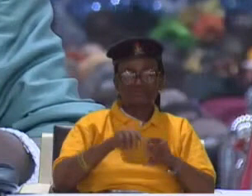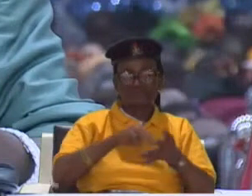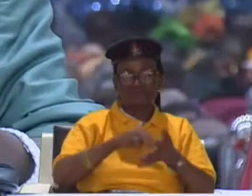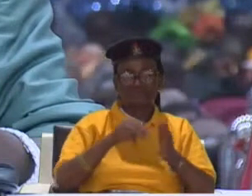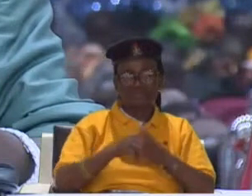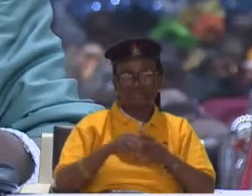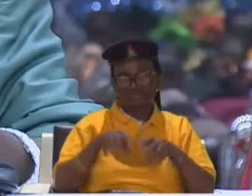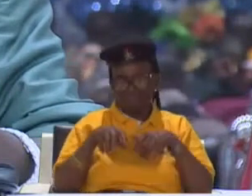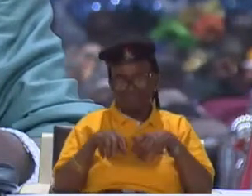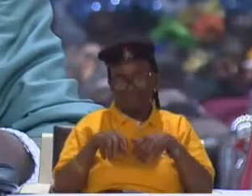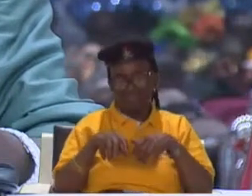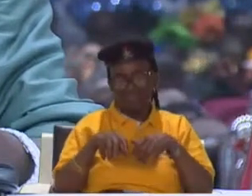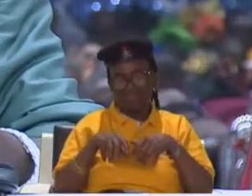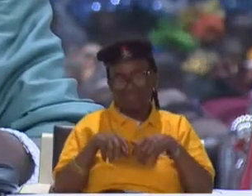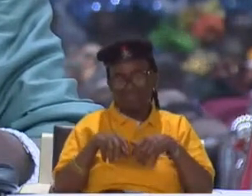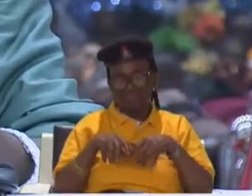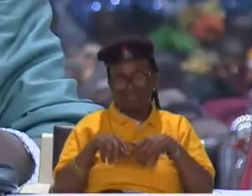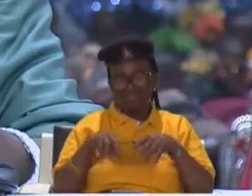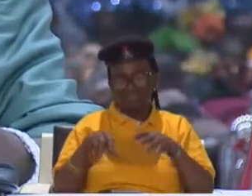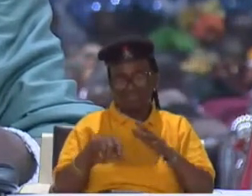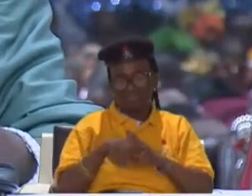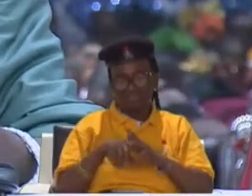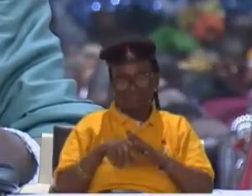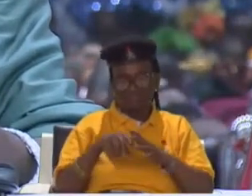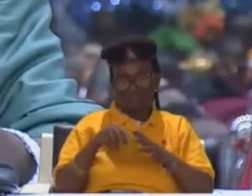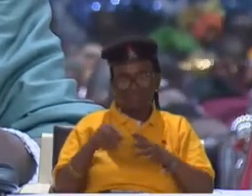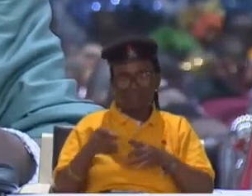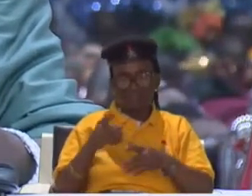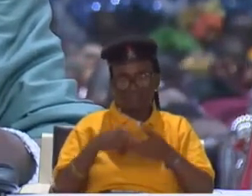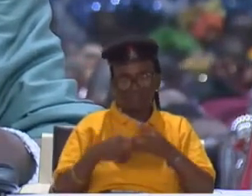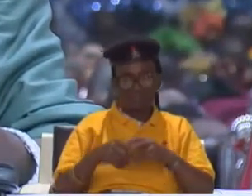stagnation come to an end.